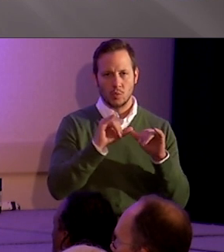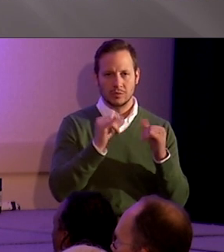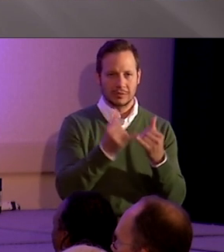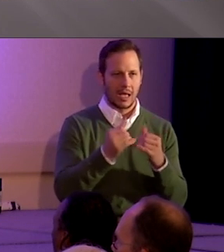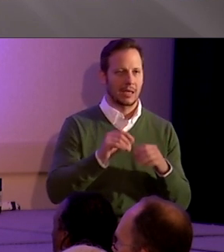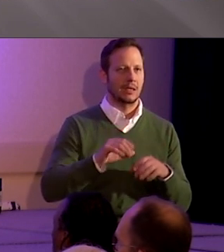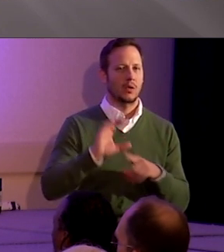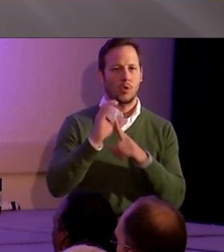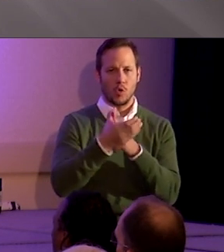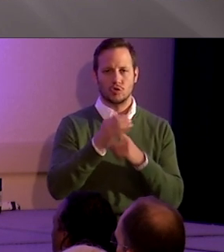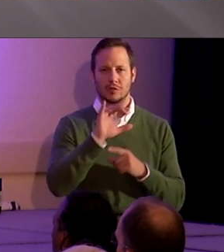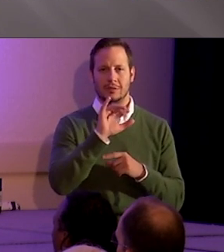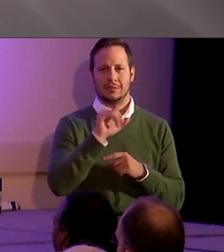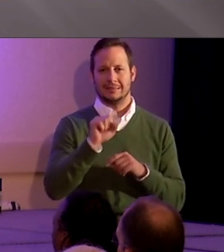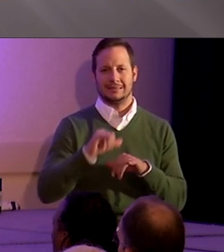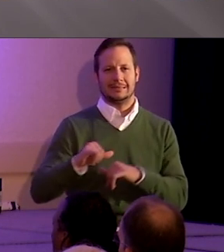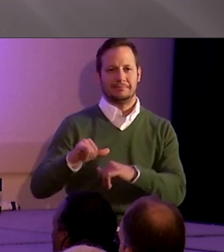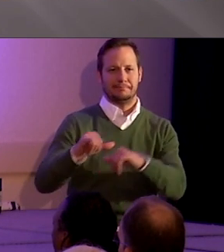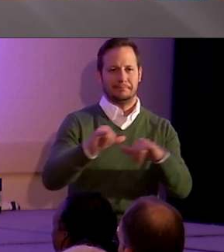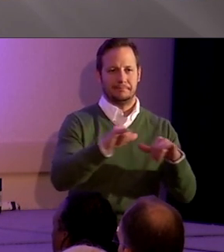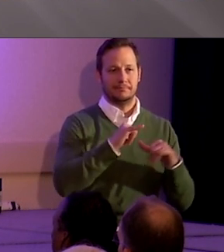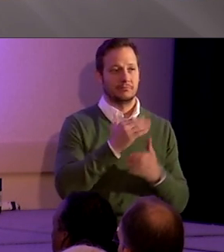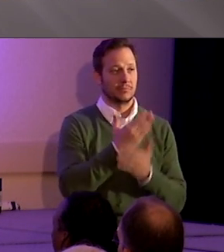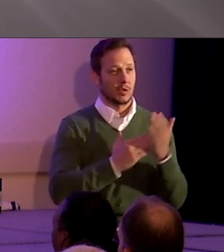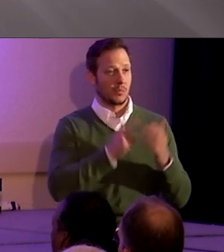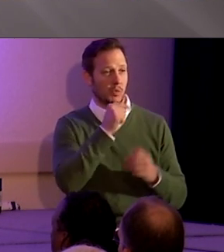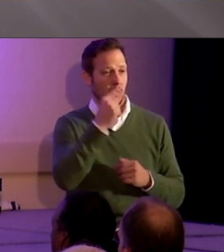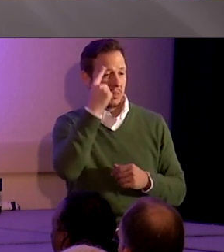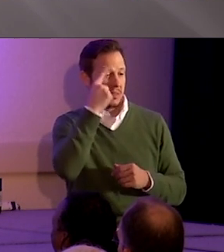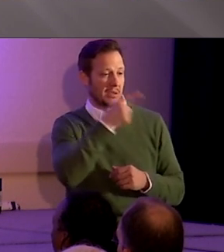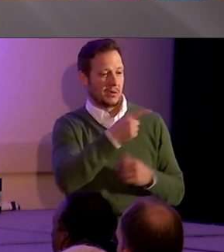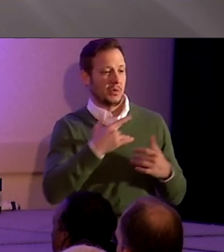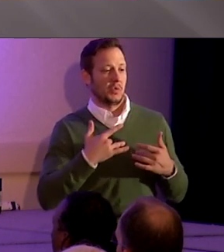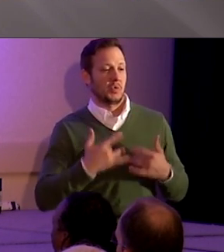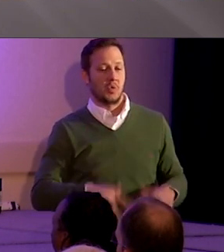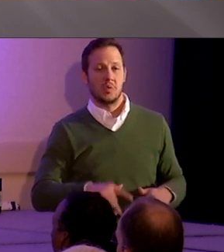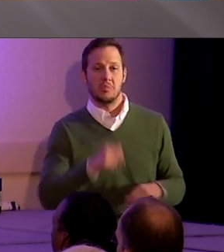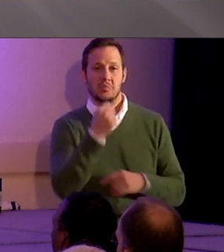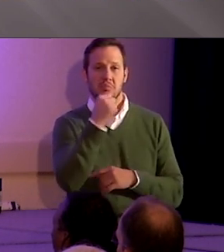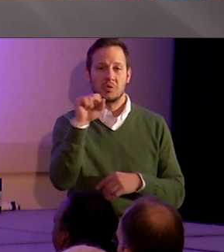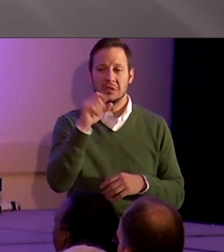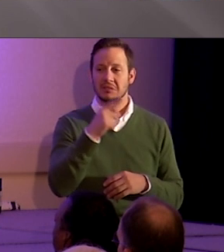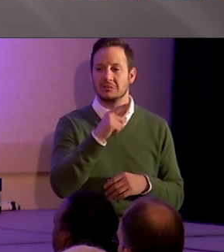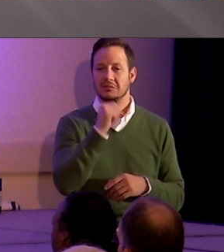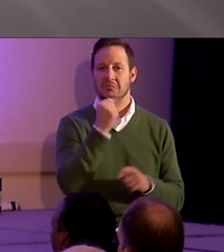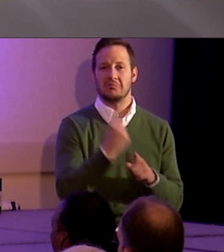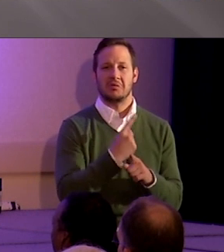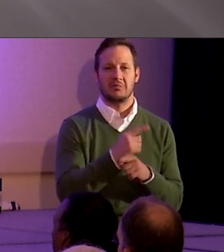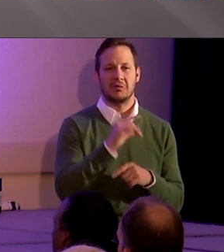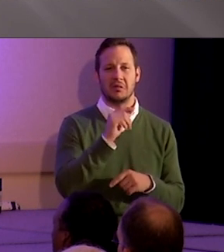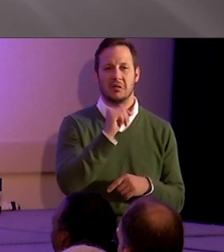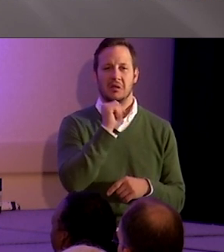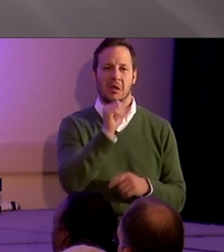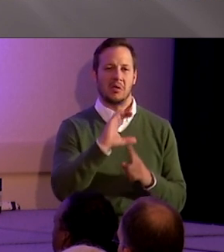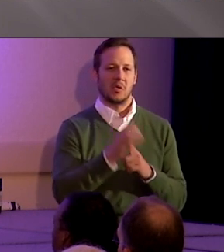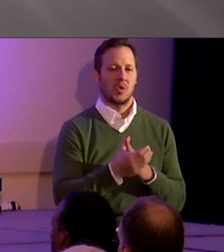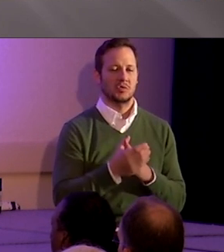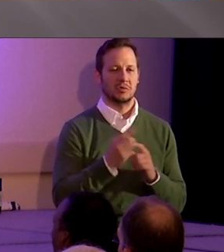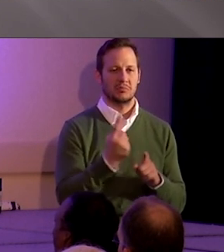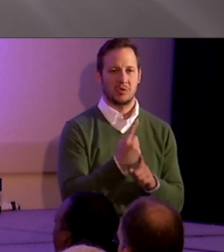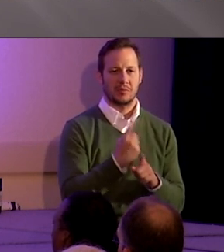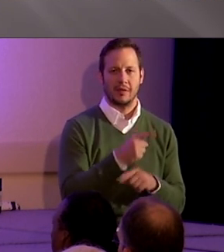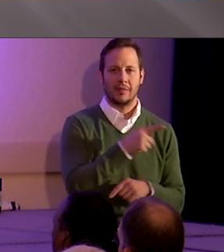homogeneous. Those who consider nude protest as foreign and culturally inappropriate are only considering